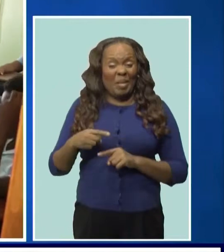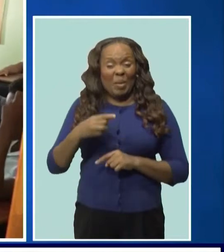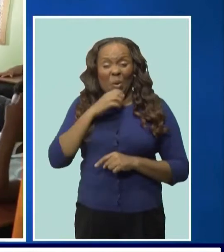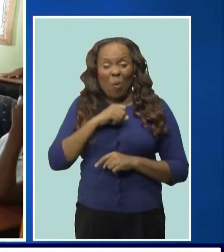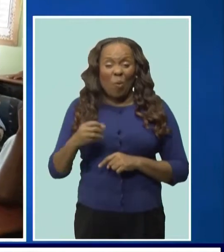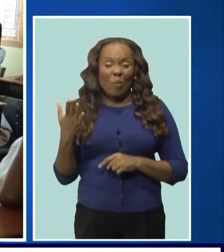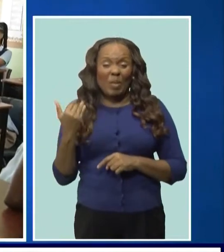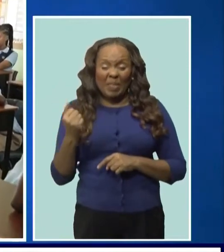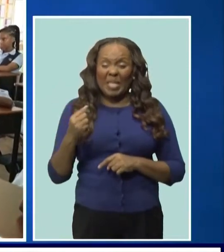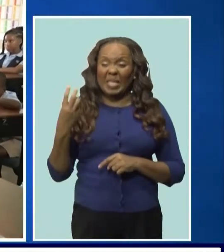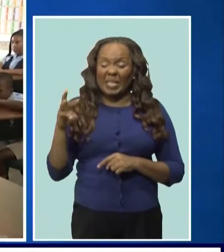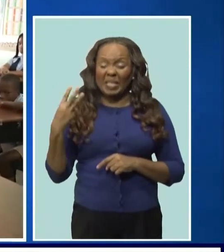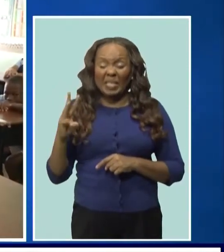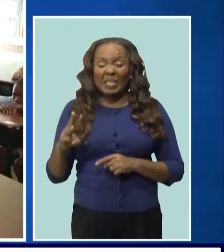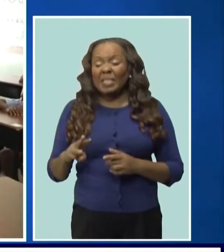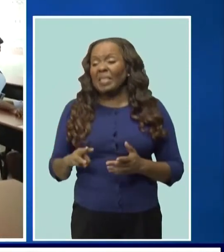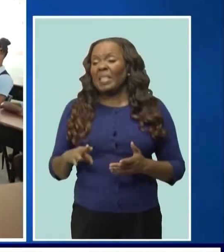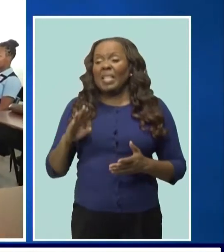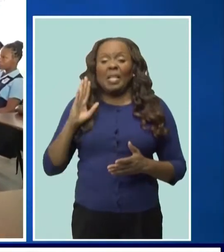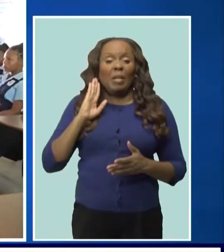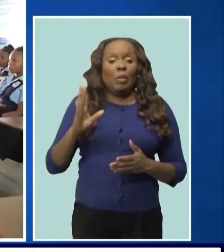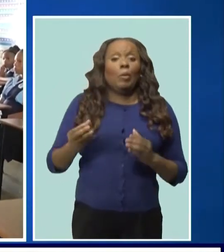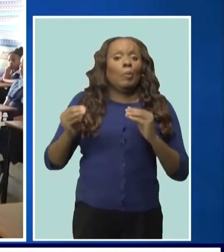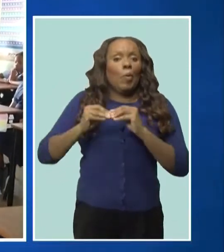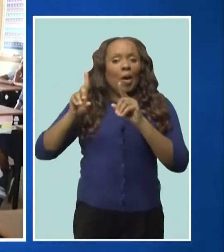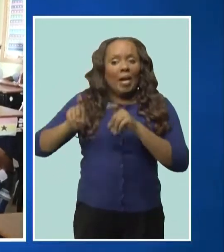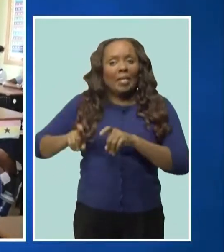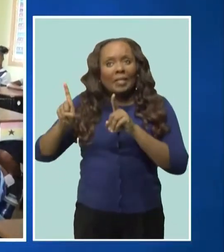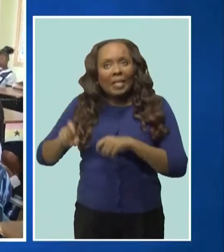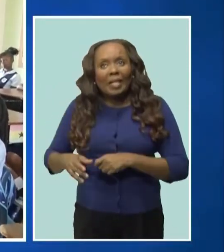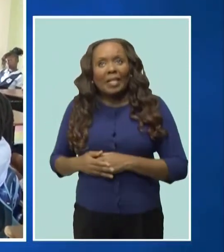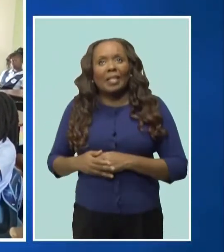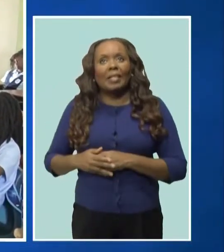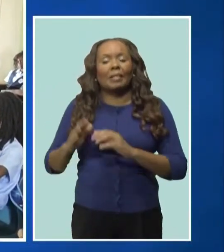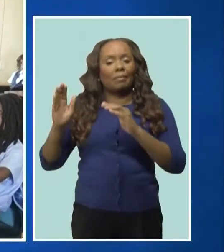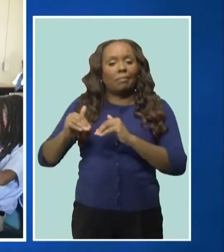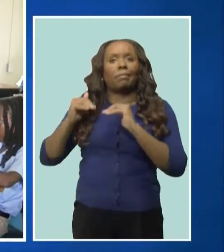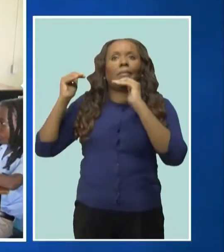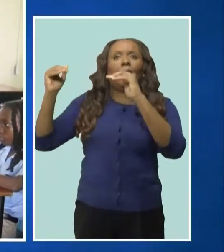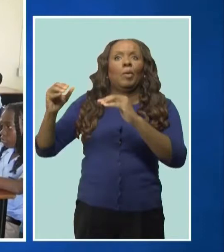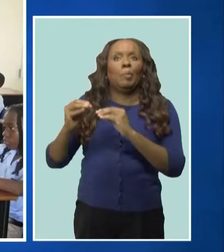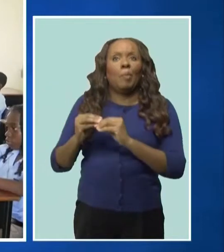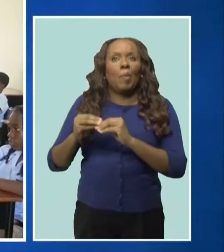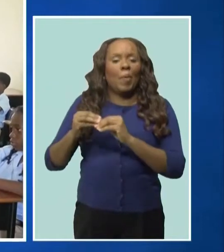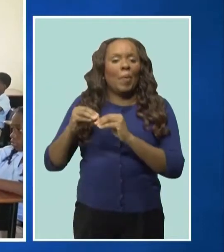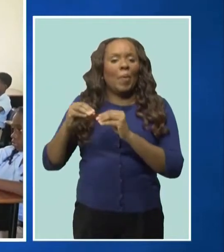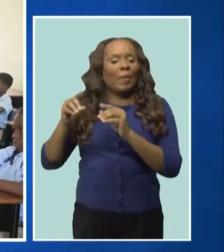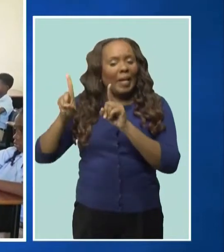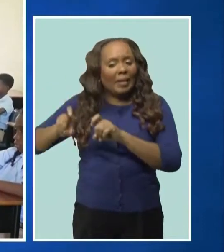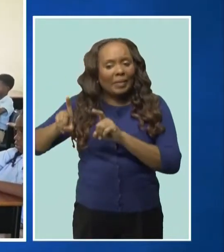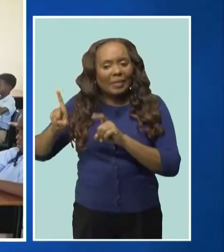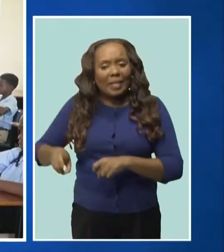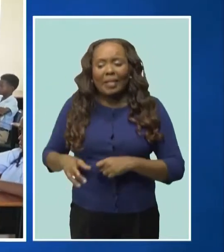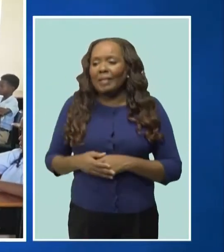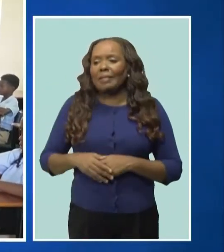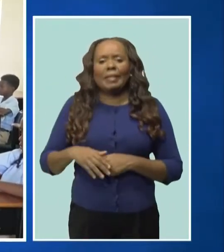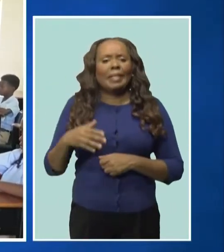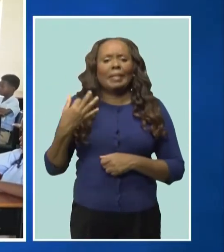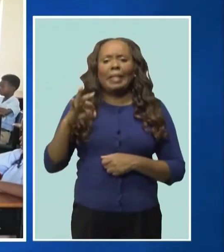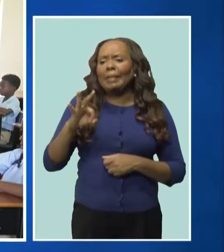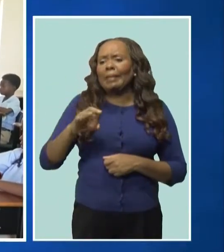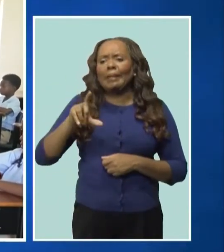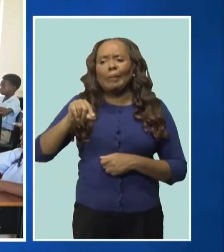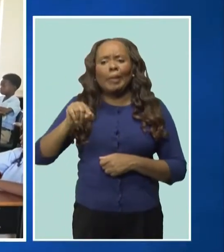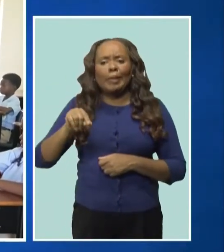If you continue school past that, you can take another set when you're about 18. If you continue past that, you can be taking exams at 19, 20,